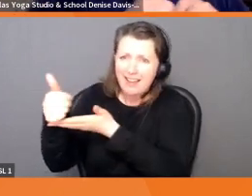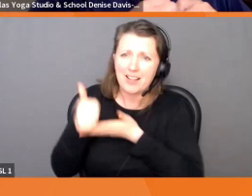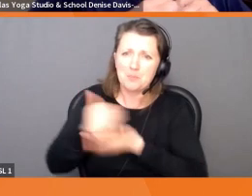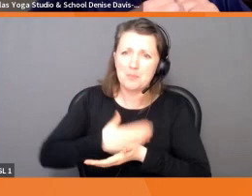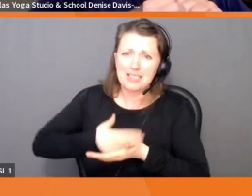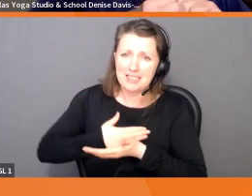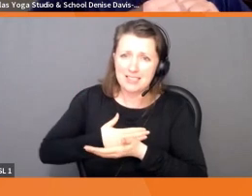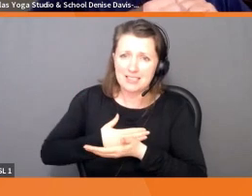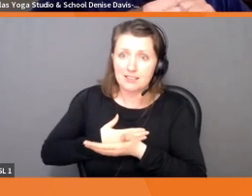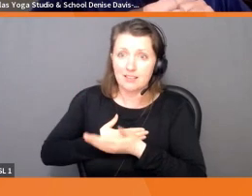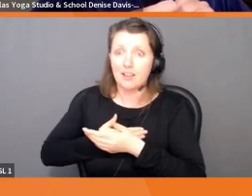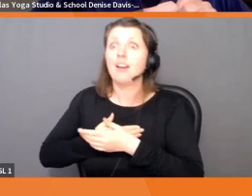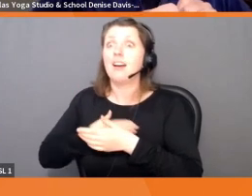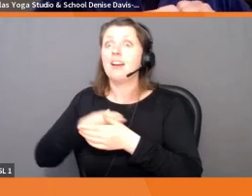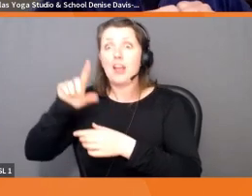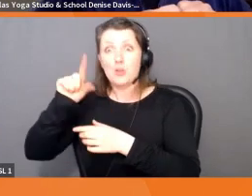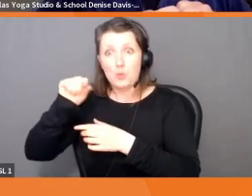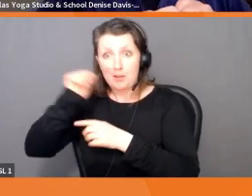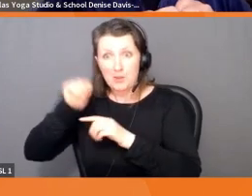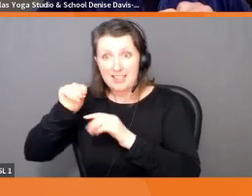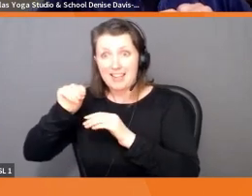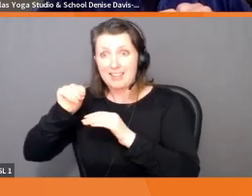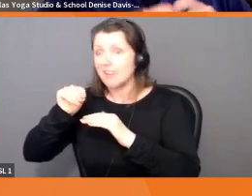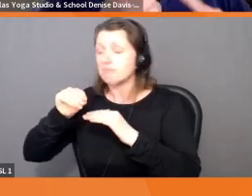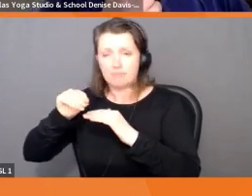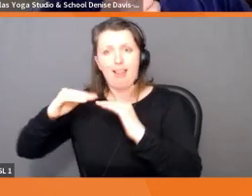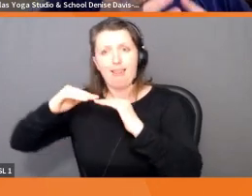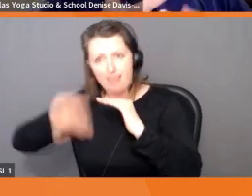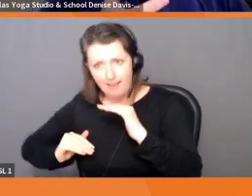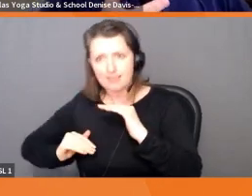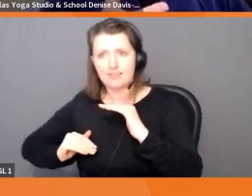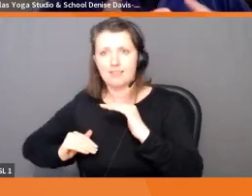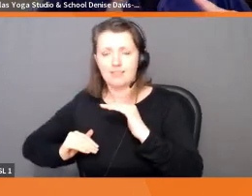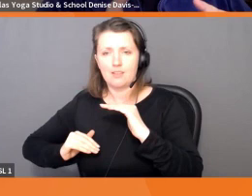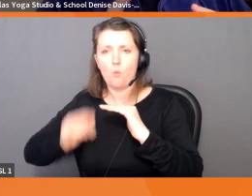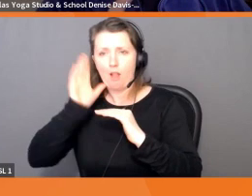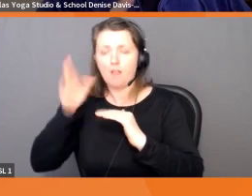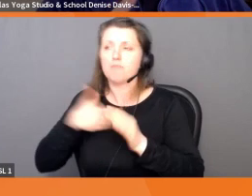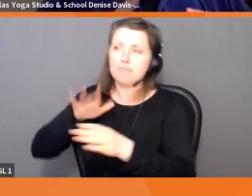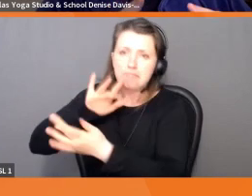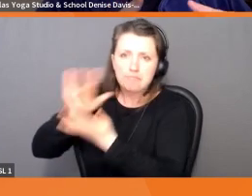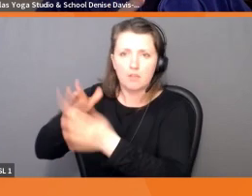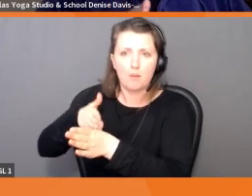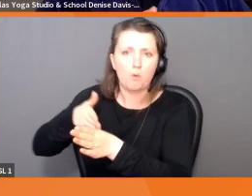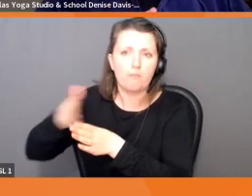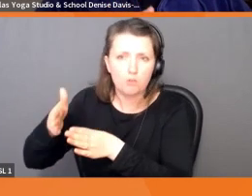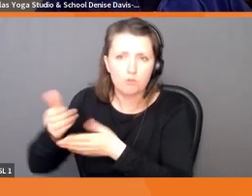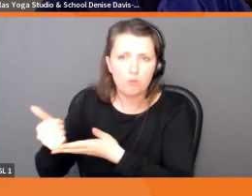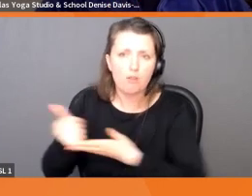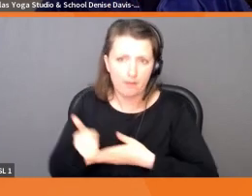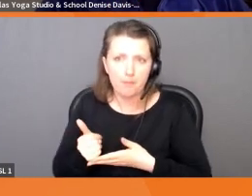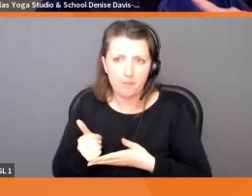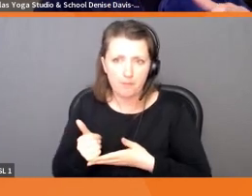So it's most people who identify as having a mental health issue like stress, anxiety, management, it comes from things